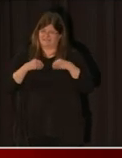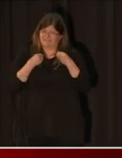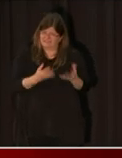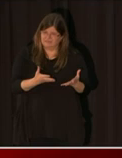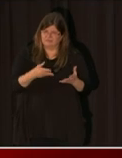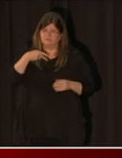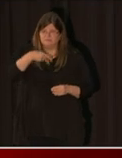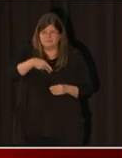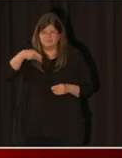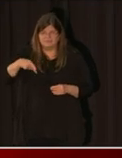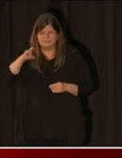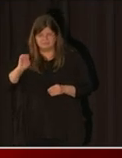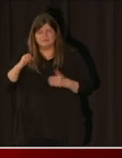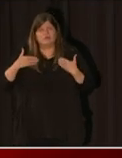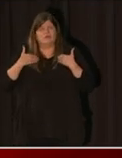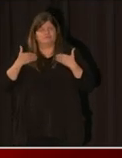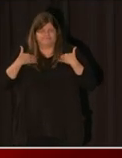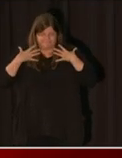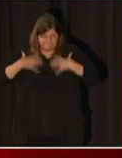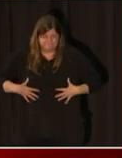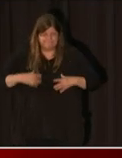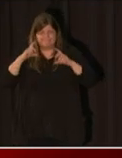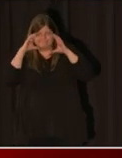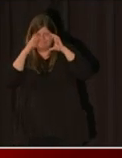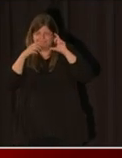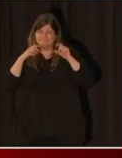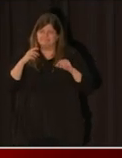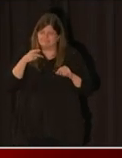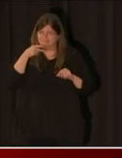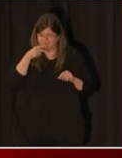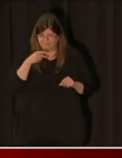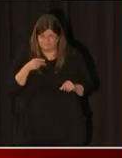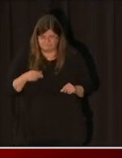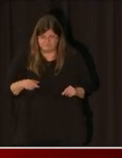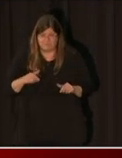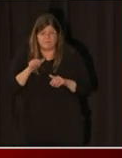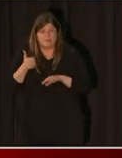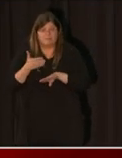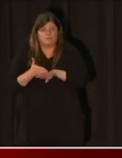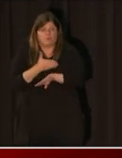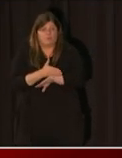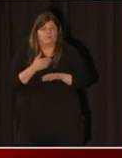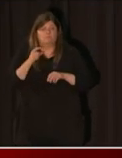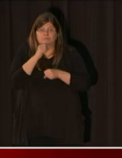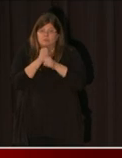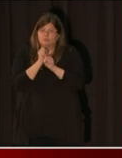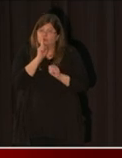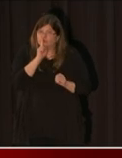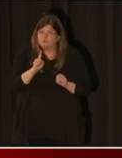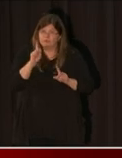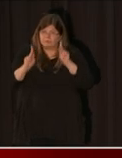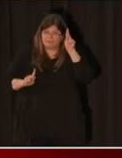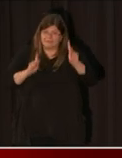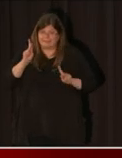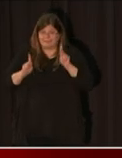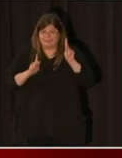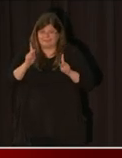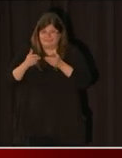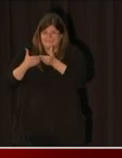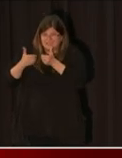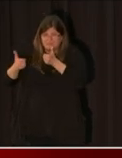a number of times here. And other actions are ongoing, like making sure residents are properly social